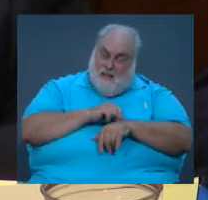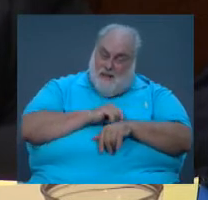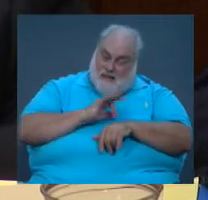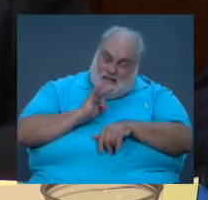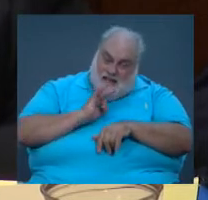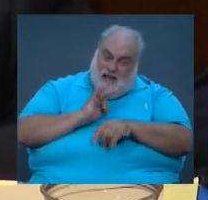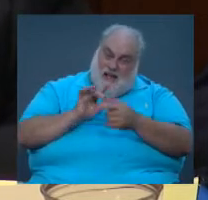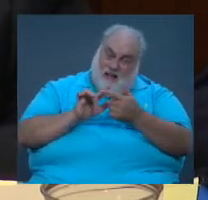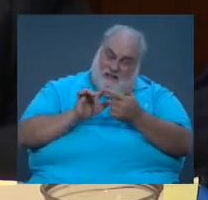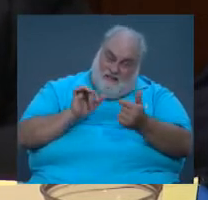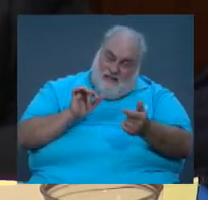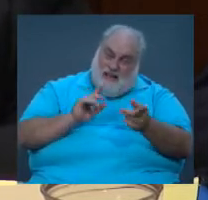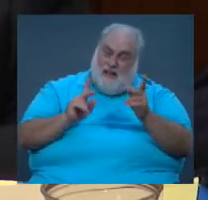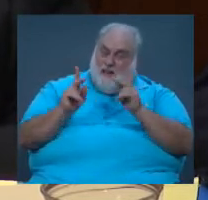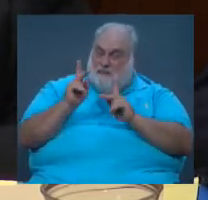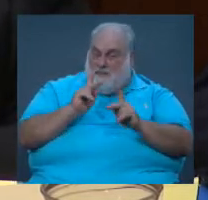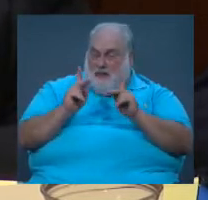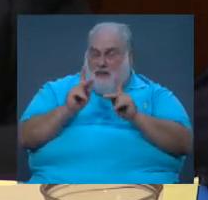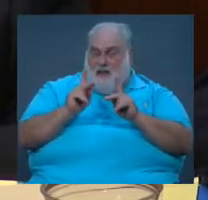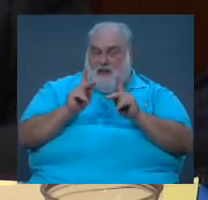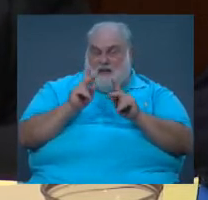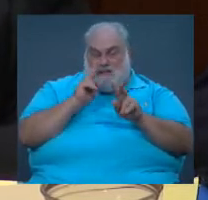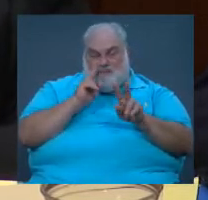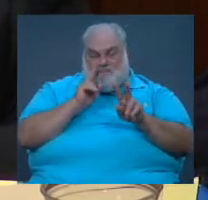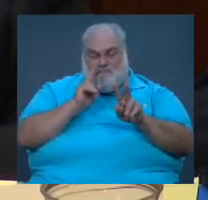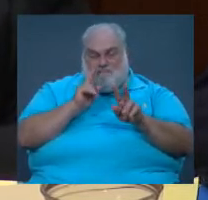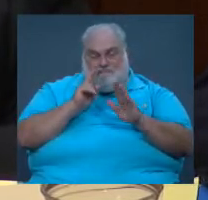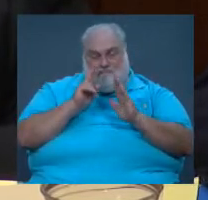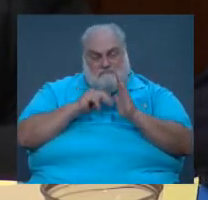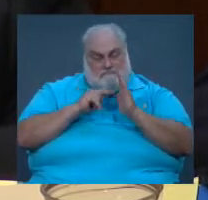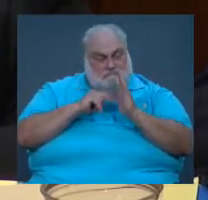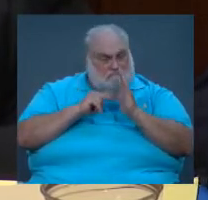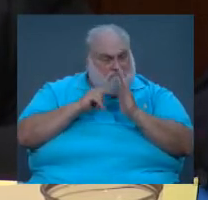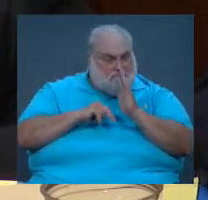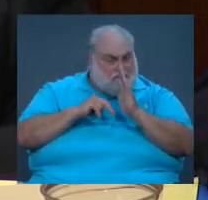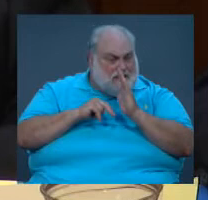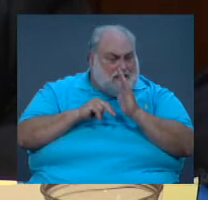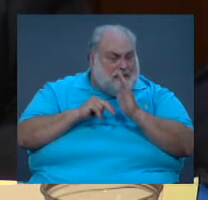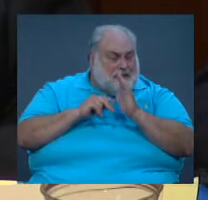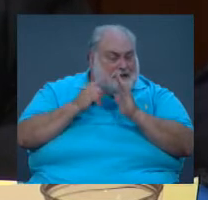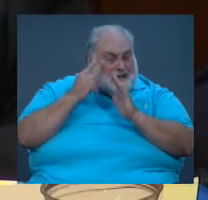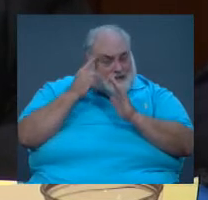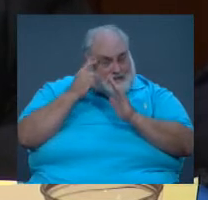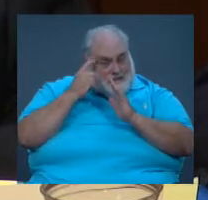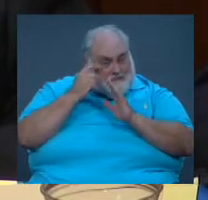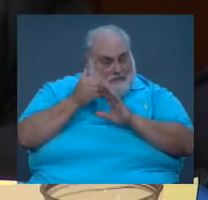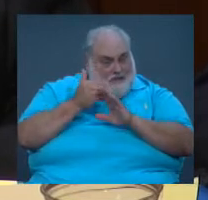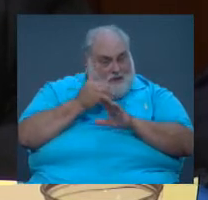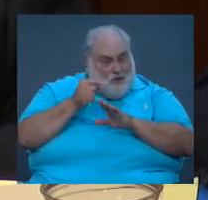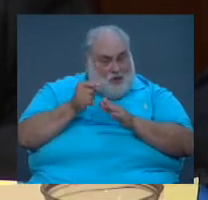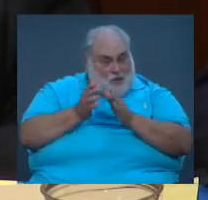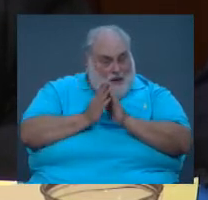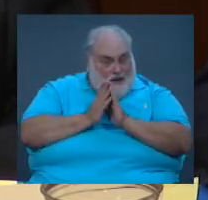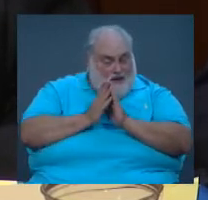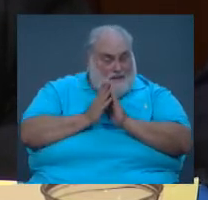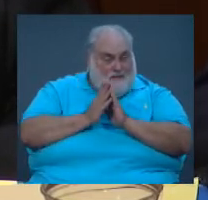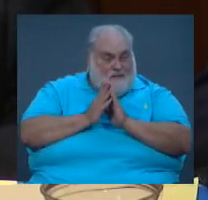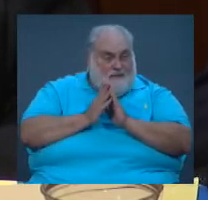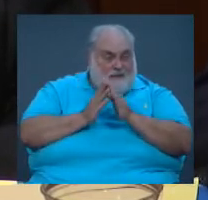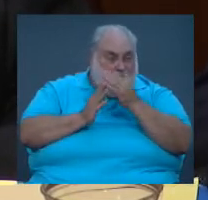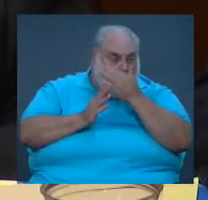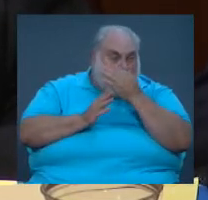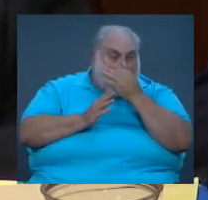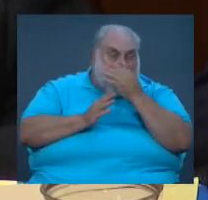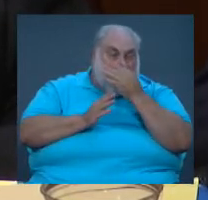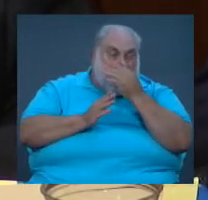with citizens groups, looking at this. This was actually before you all last fall, and